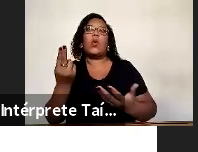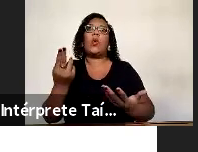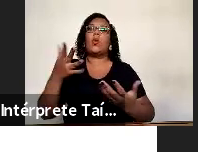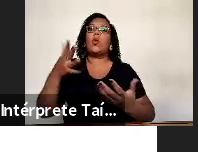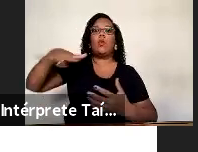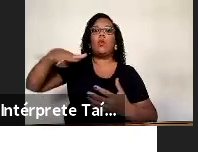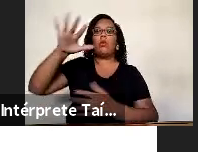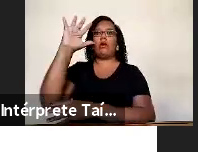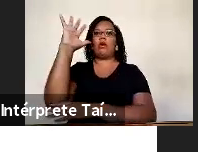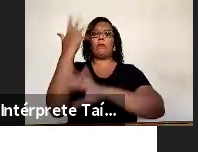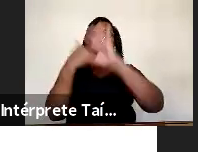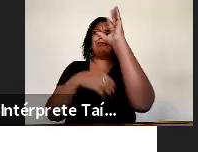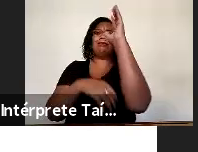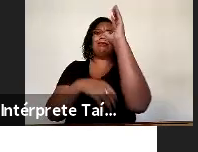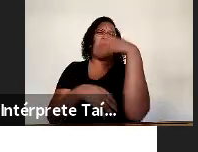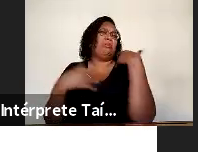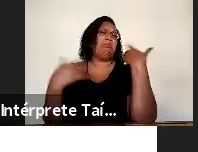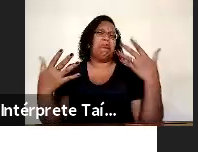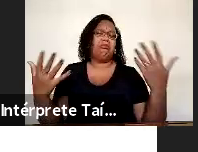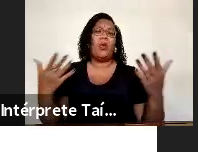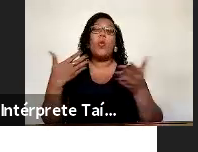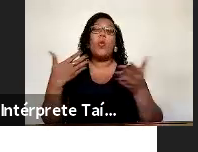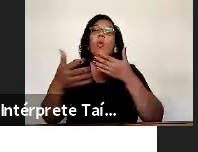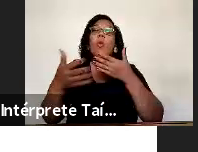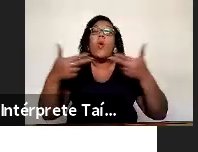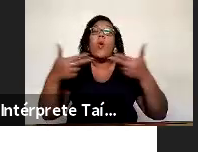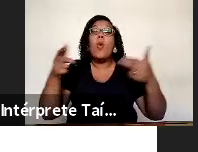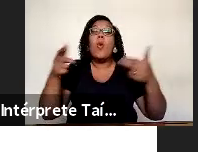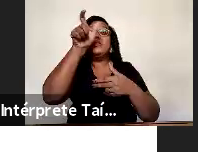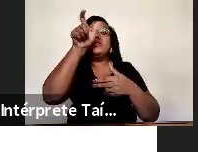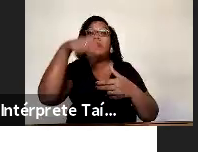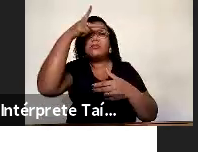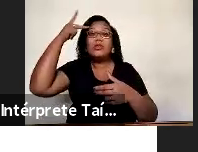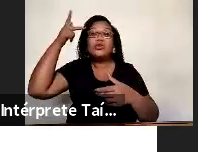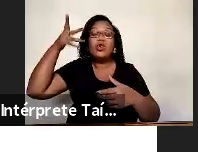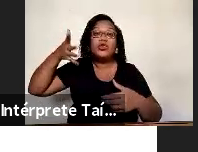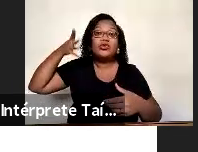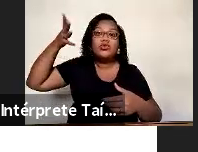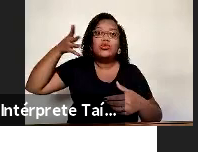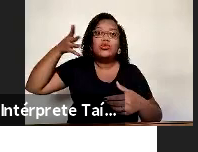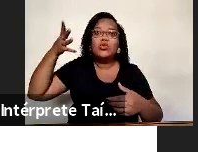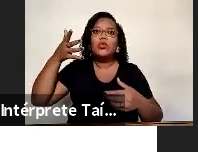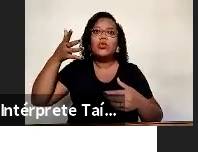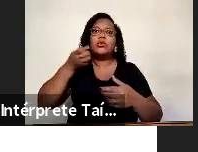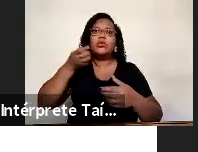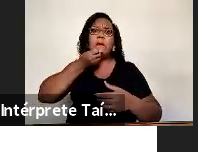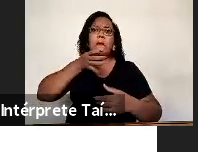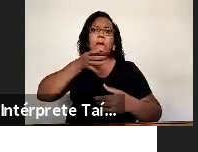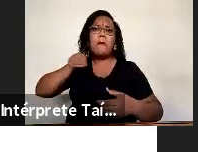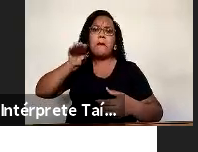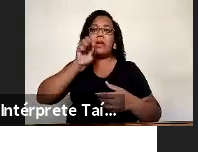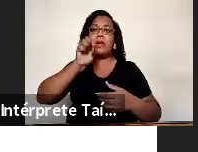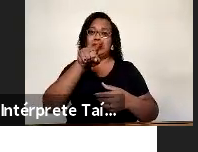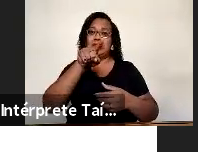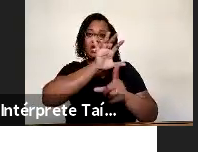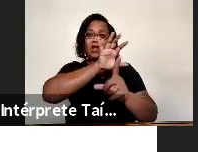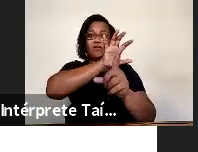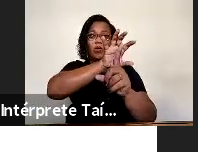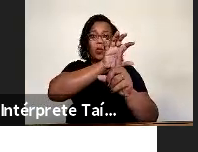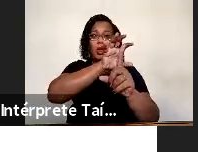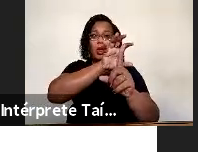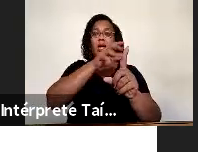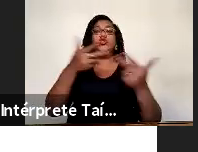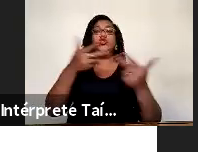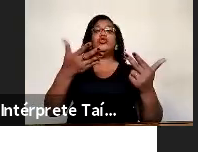person's speech. And if they're influenced by any type of acting school or someone they might thank.